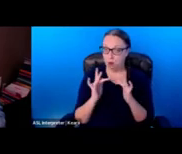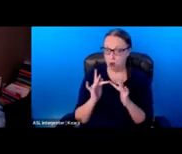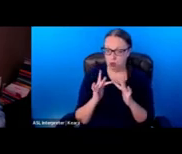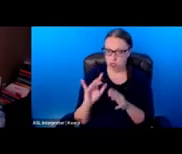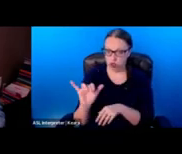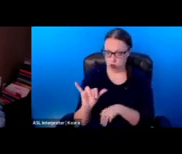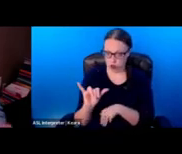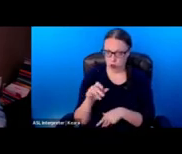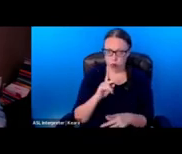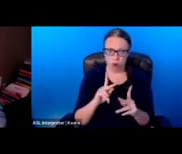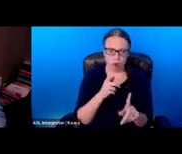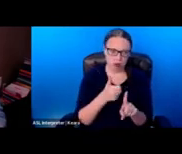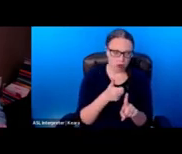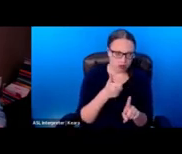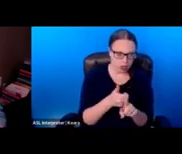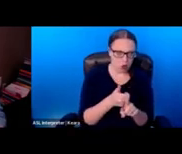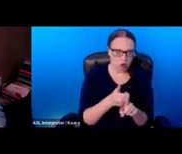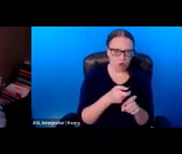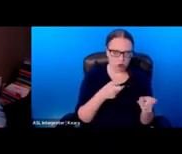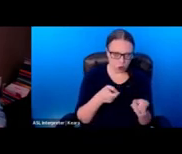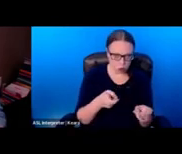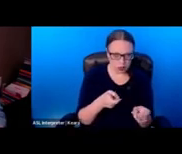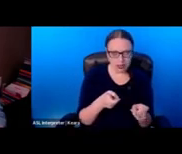self-directing. And self-directing in New Jersey means